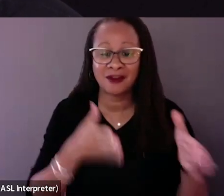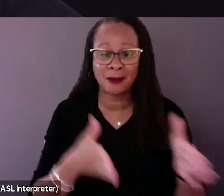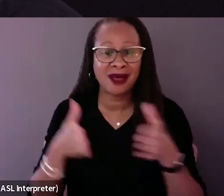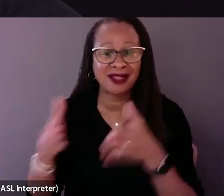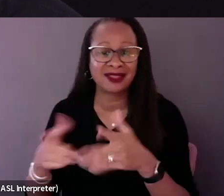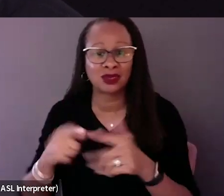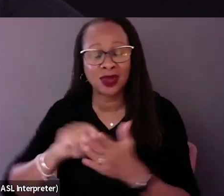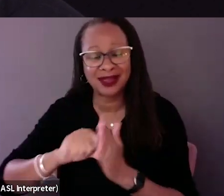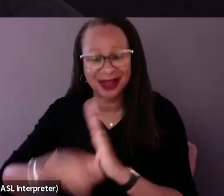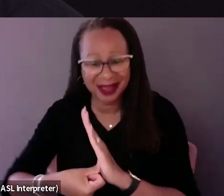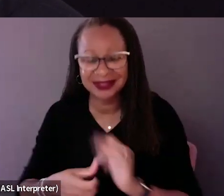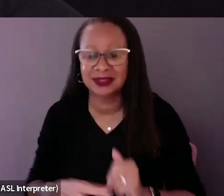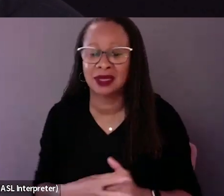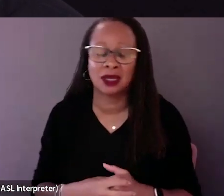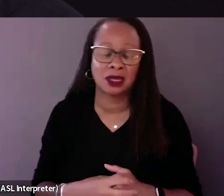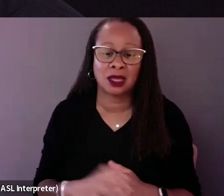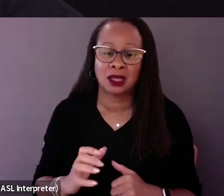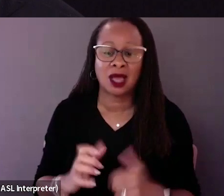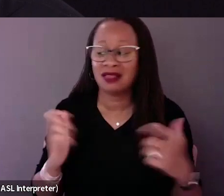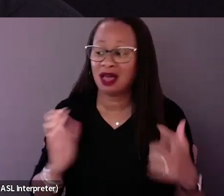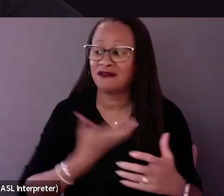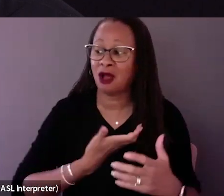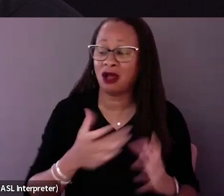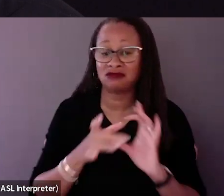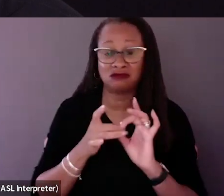enhance a lot of our relatives'